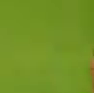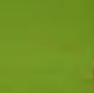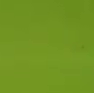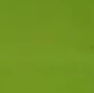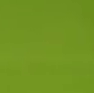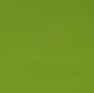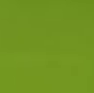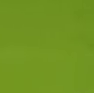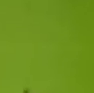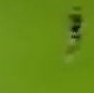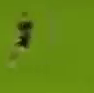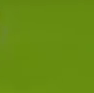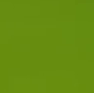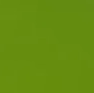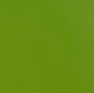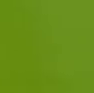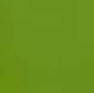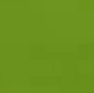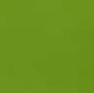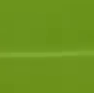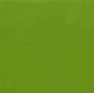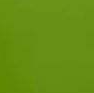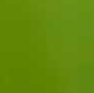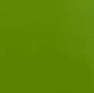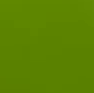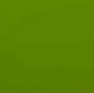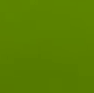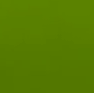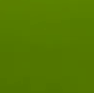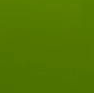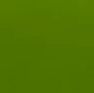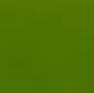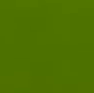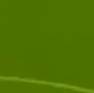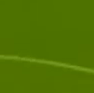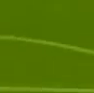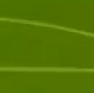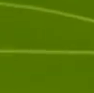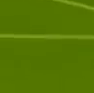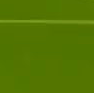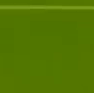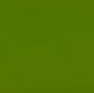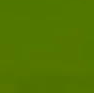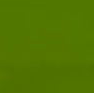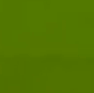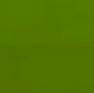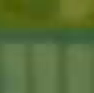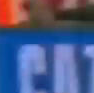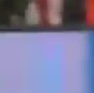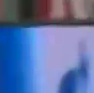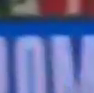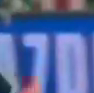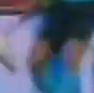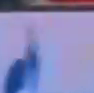Bayern, ruthlessly punished by Real Madrid. When we look back on it, Rafinha plays the ball, but is Kimmich